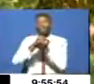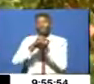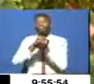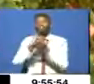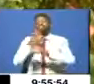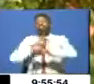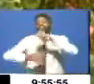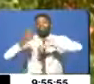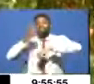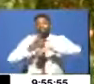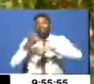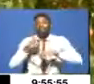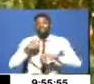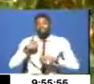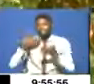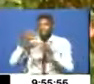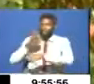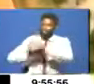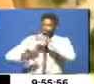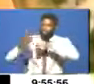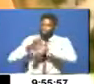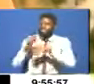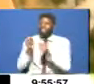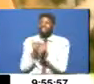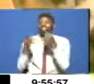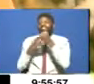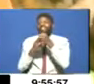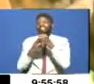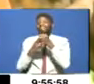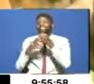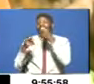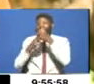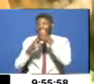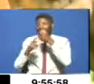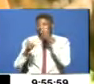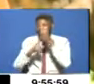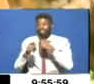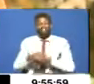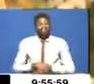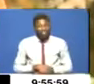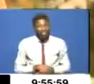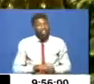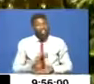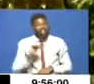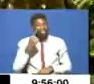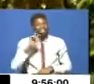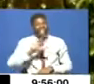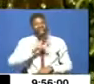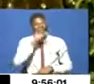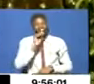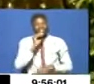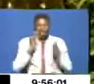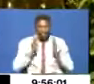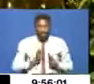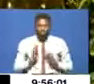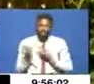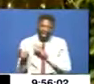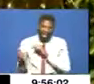bought the practice in 1976. The first African to come with his